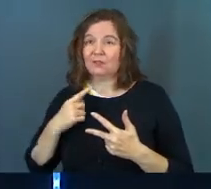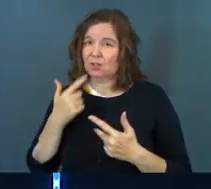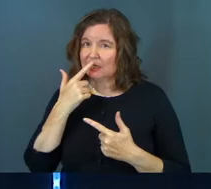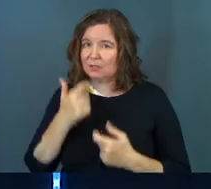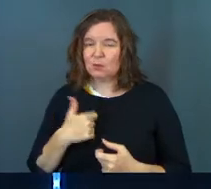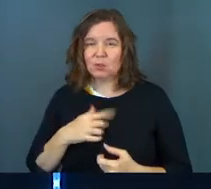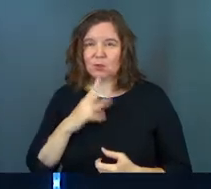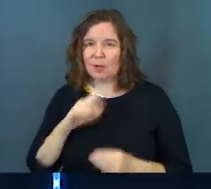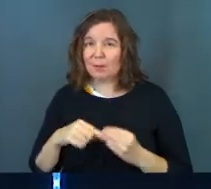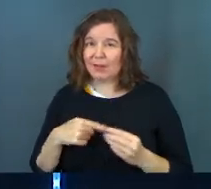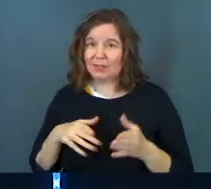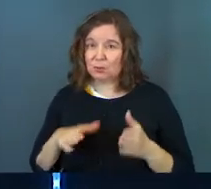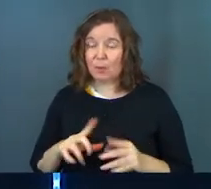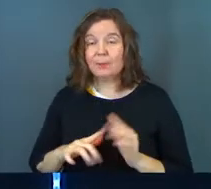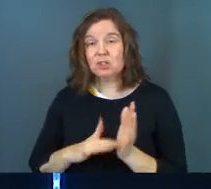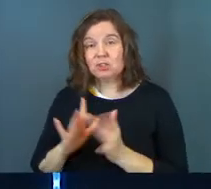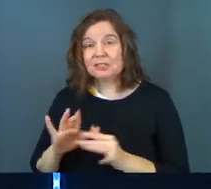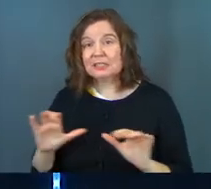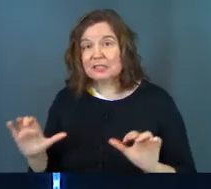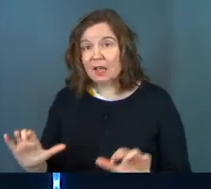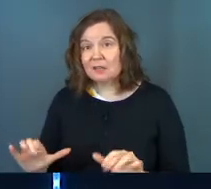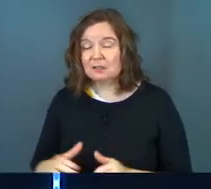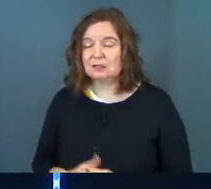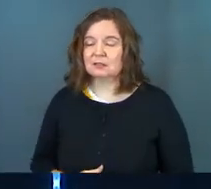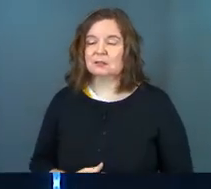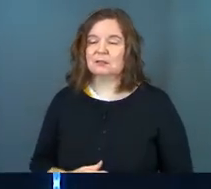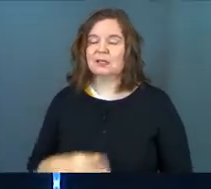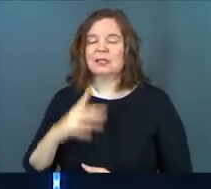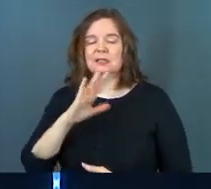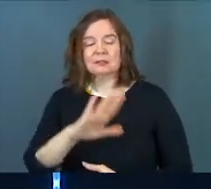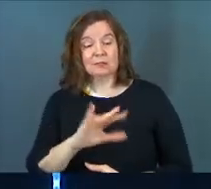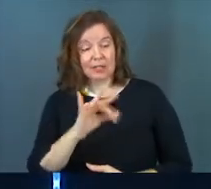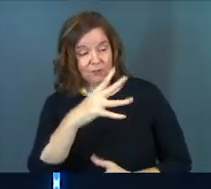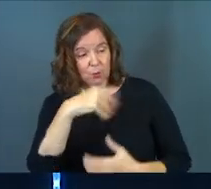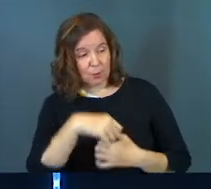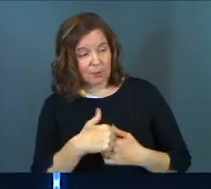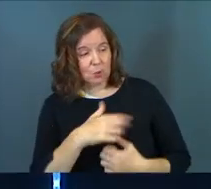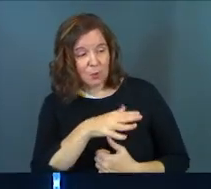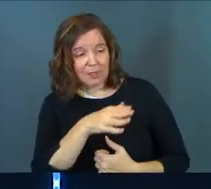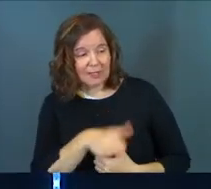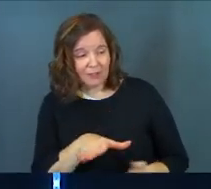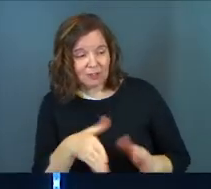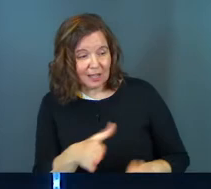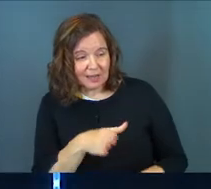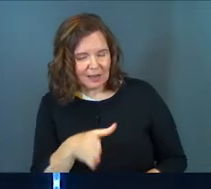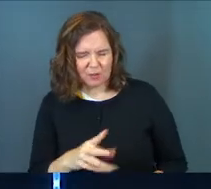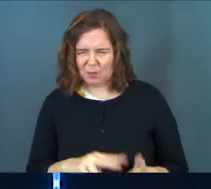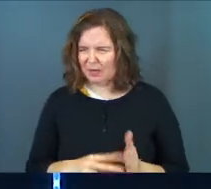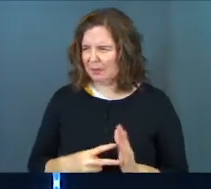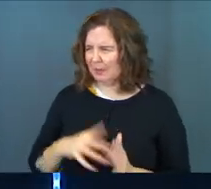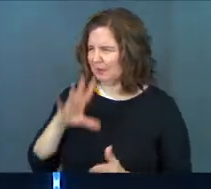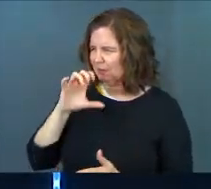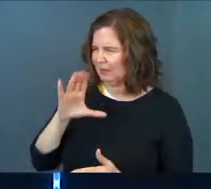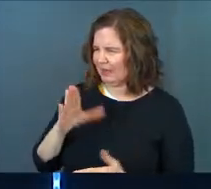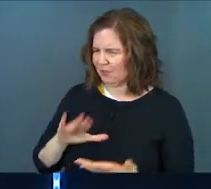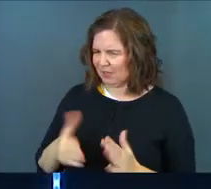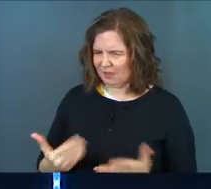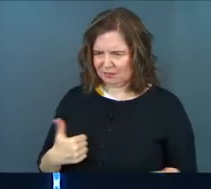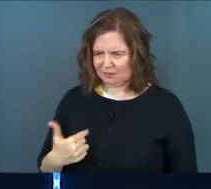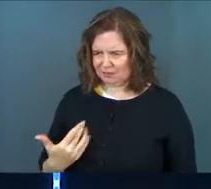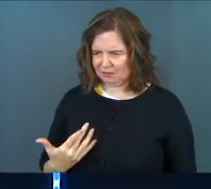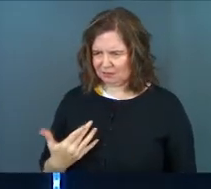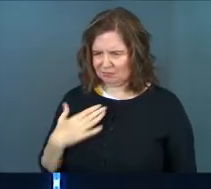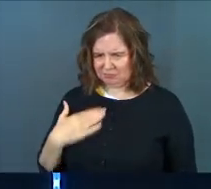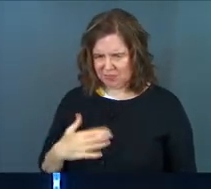is very interesting. We don't talk about it this way, but Jesus does. He says, listen, if you're in me, you'll never die. What do you mean by that? Never